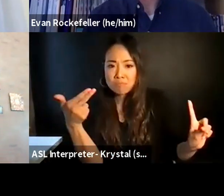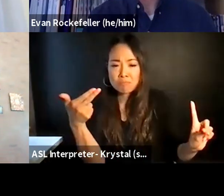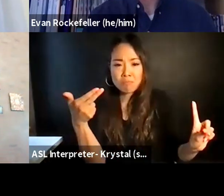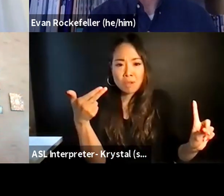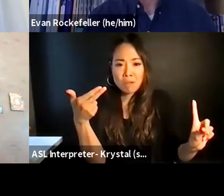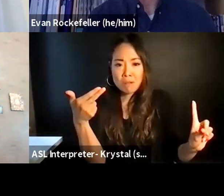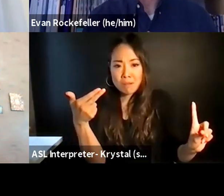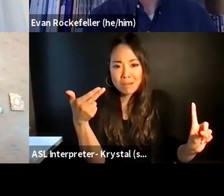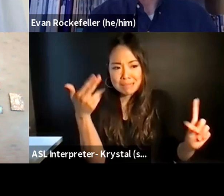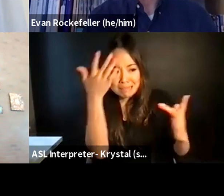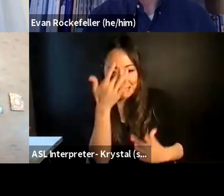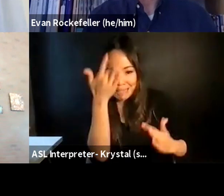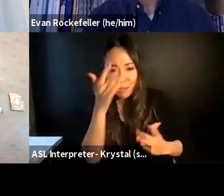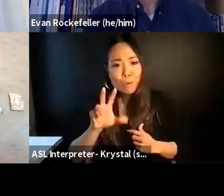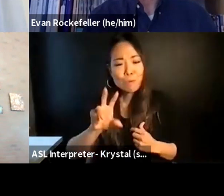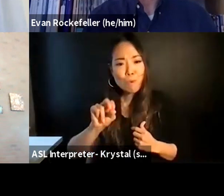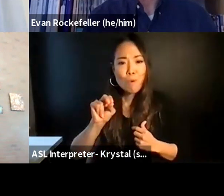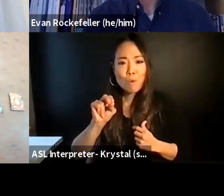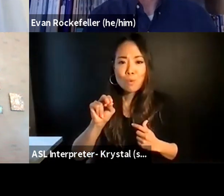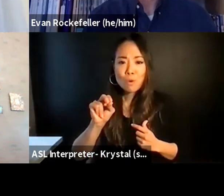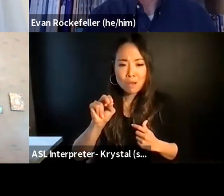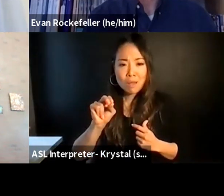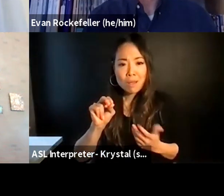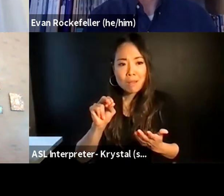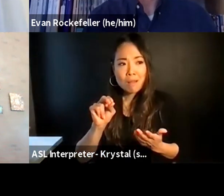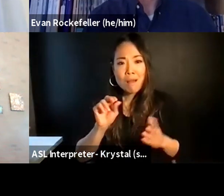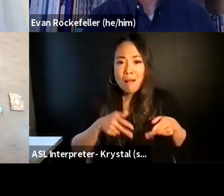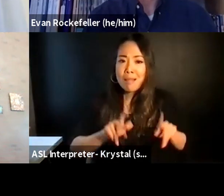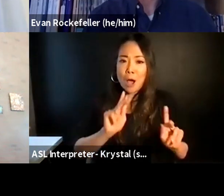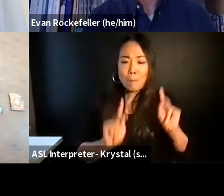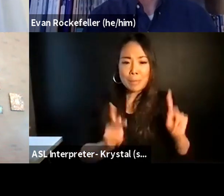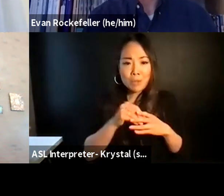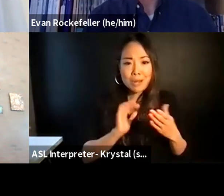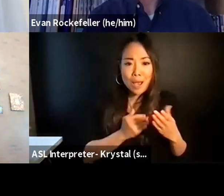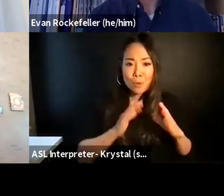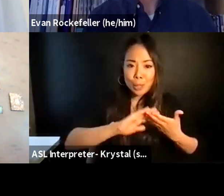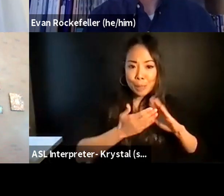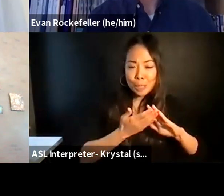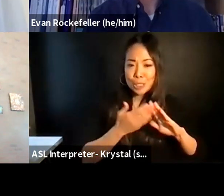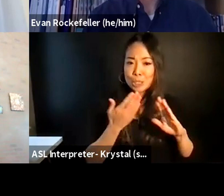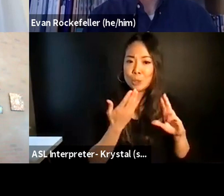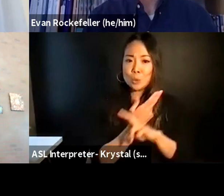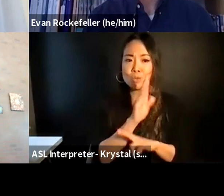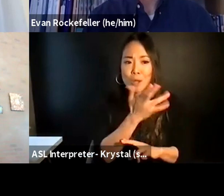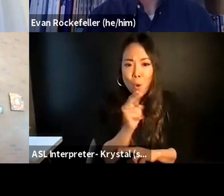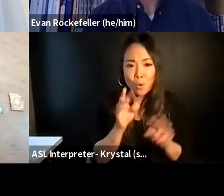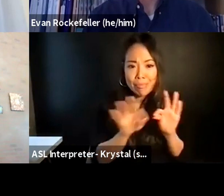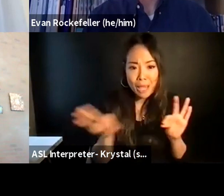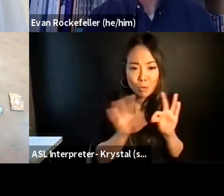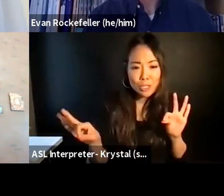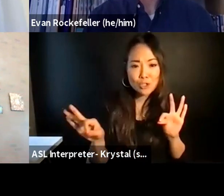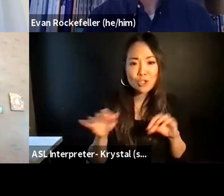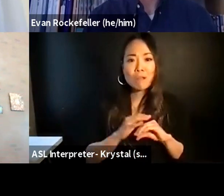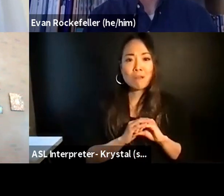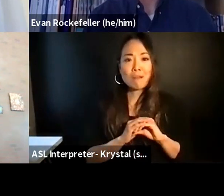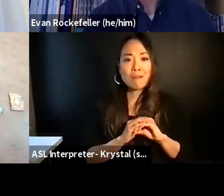earlier, allowing folks within our community to use the language that they want to use for their own experiences. We're not coming up with things based on